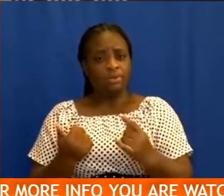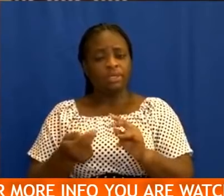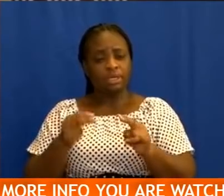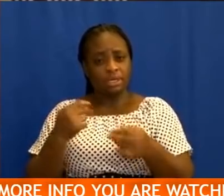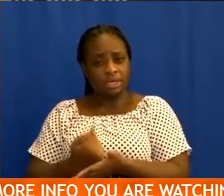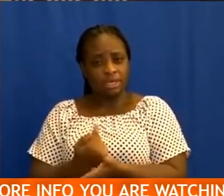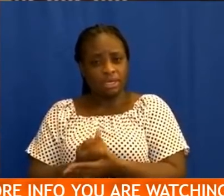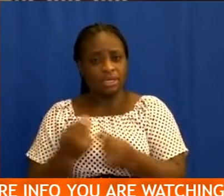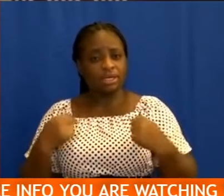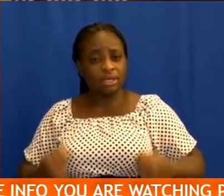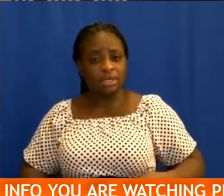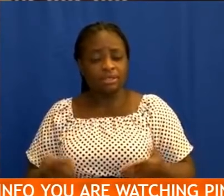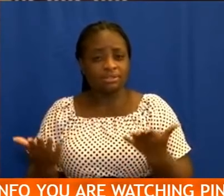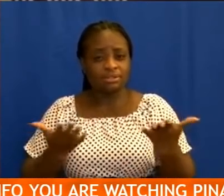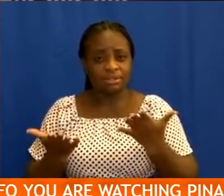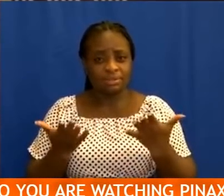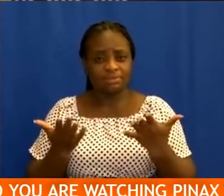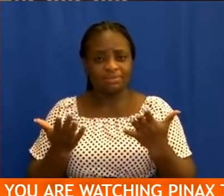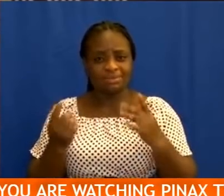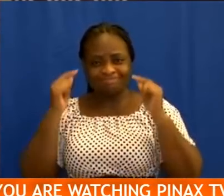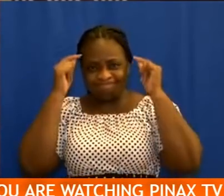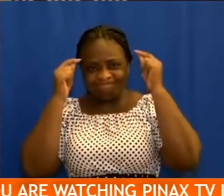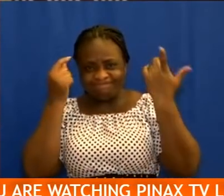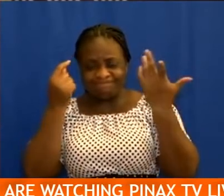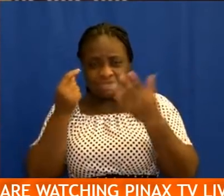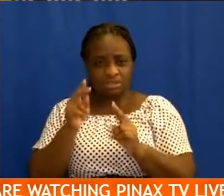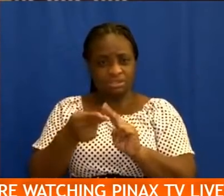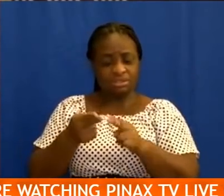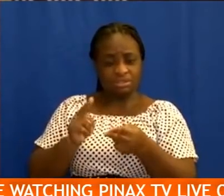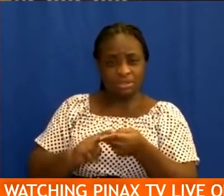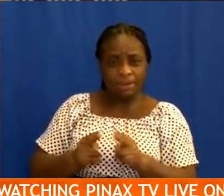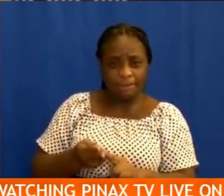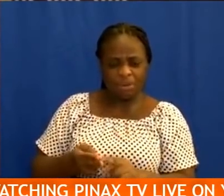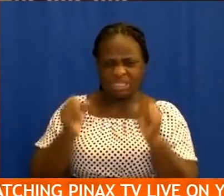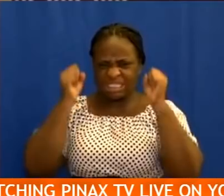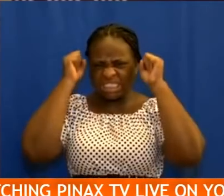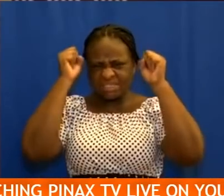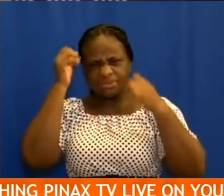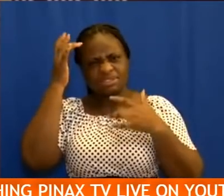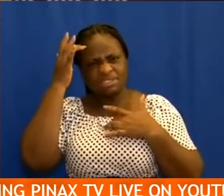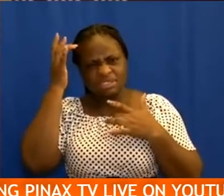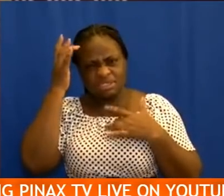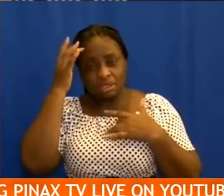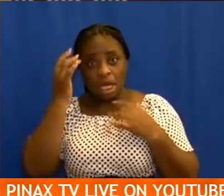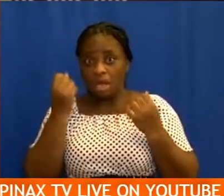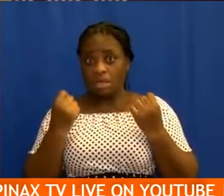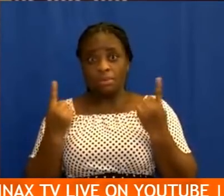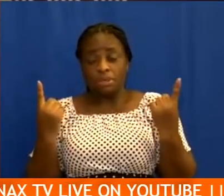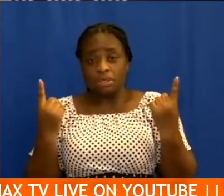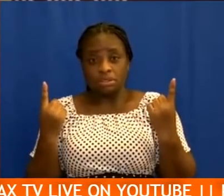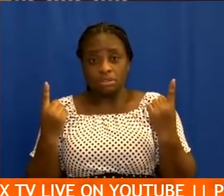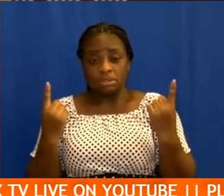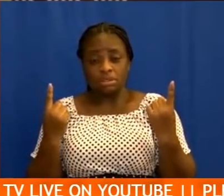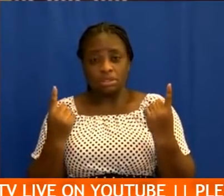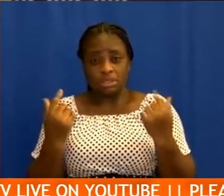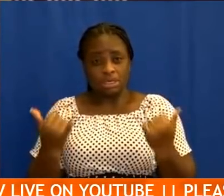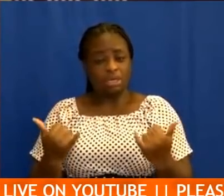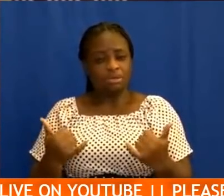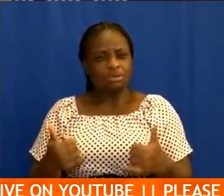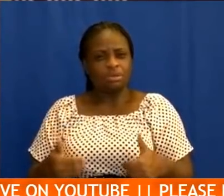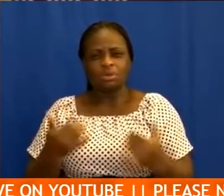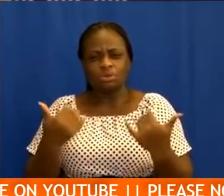coronavirus rules, they are breaking the rules. They are not wearing social, they are not wearing sorry, nose masks and practicing social distancing. You know, or be charging IGP